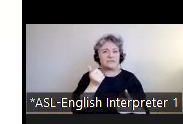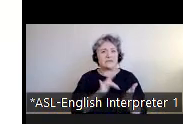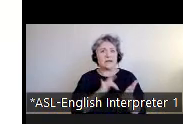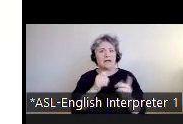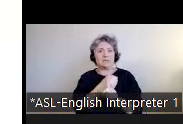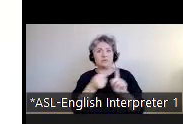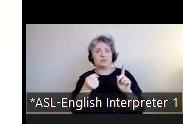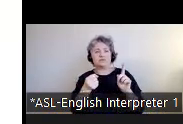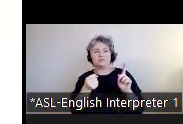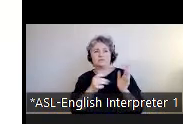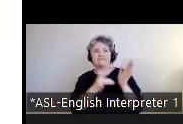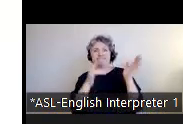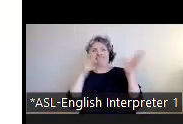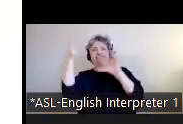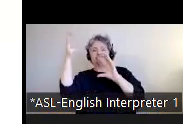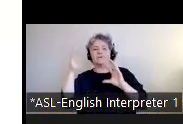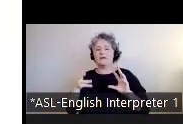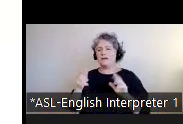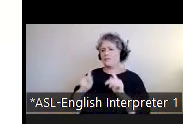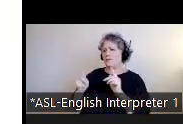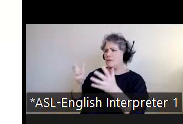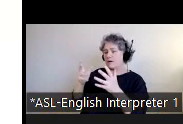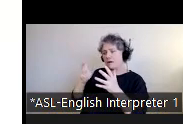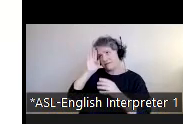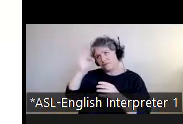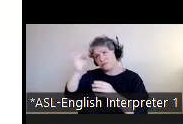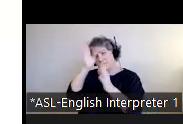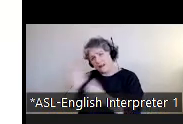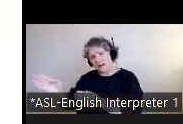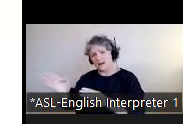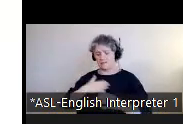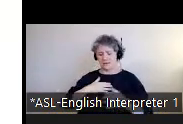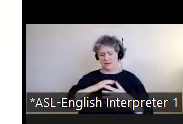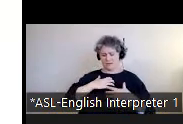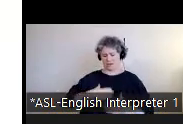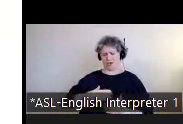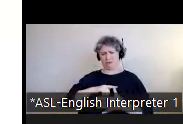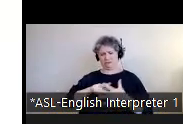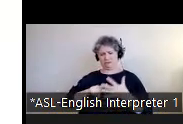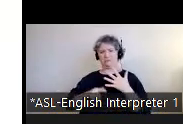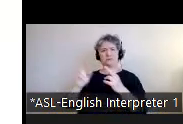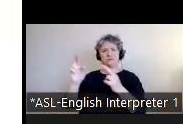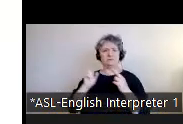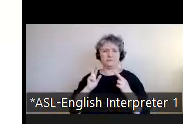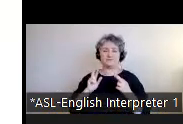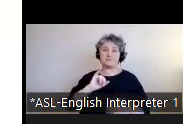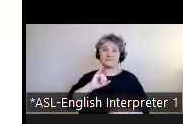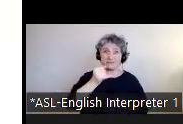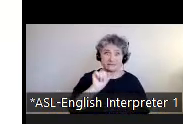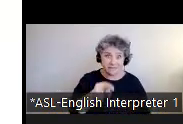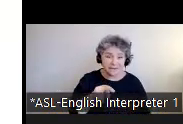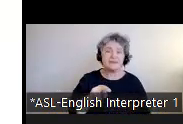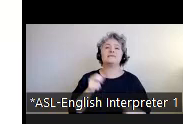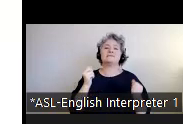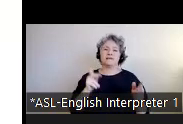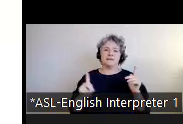to plan for their future and make sure that their wishes are being respected. So because it's January, everybody is probably talking